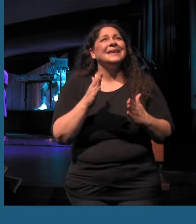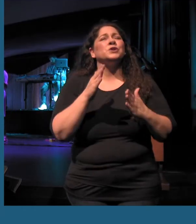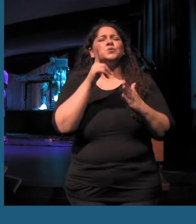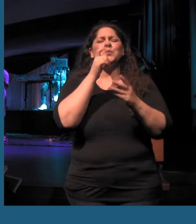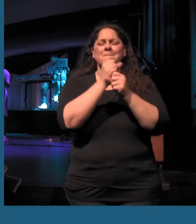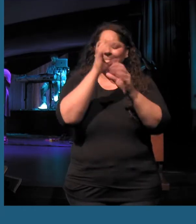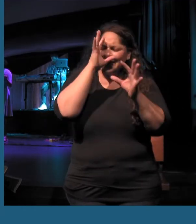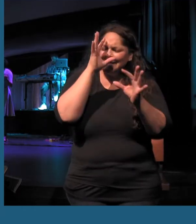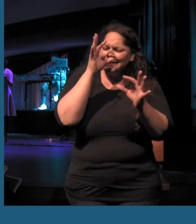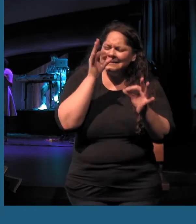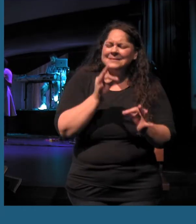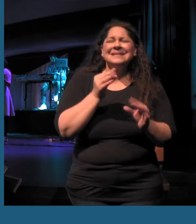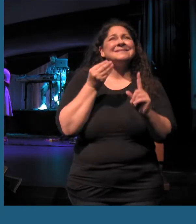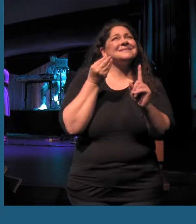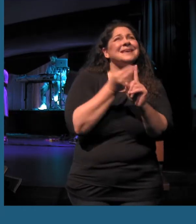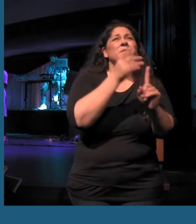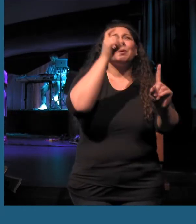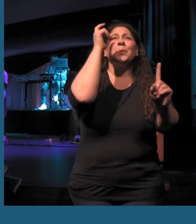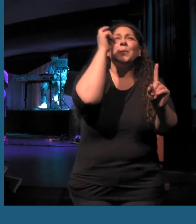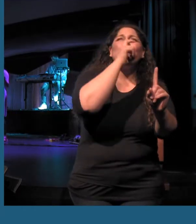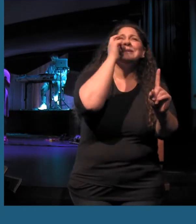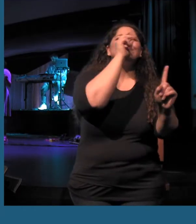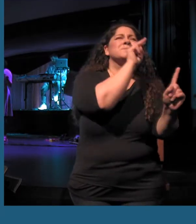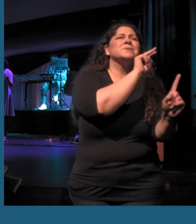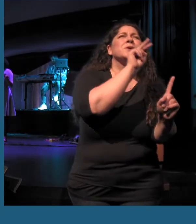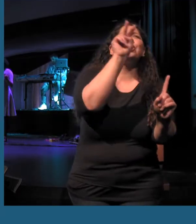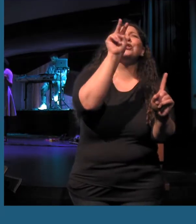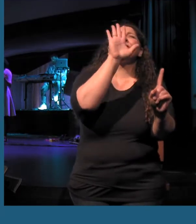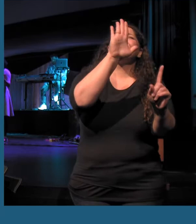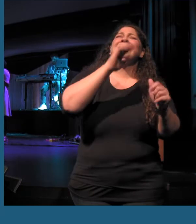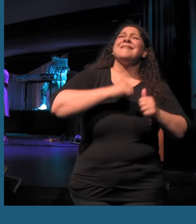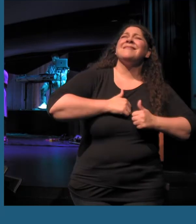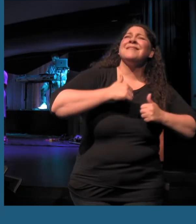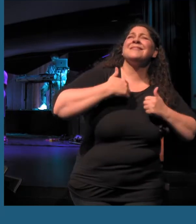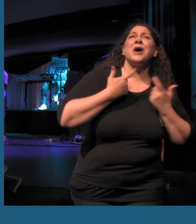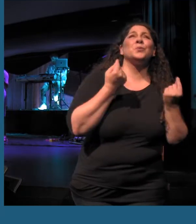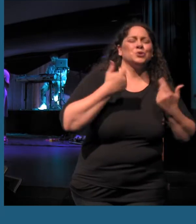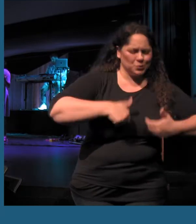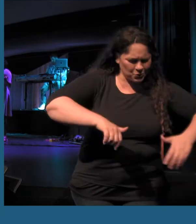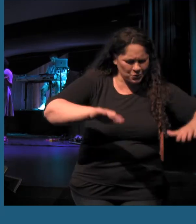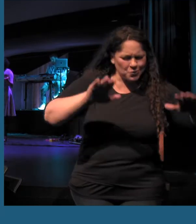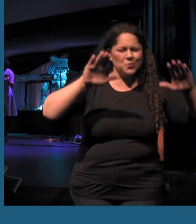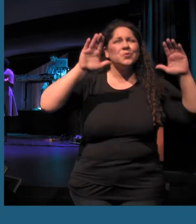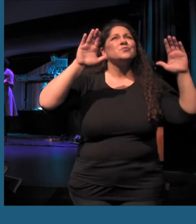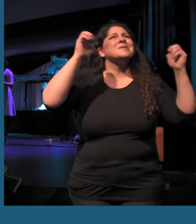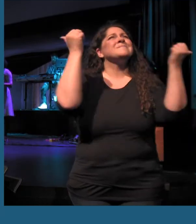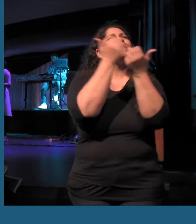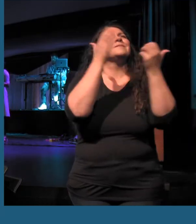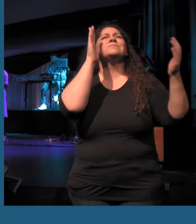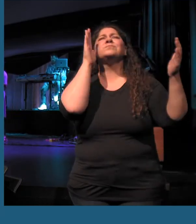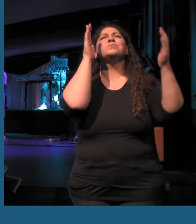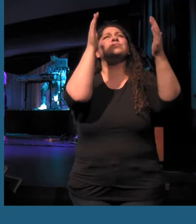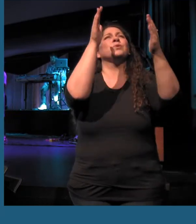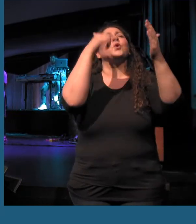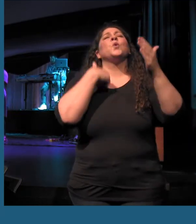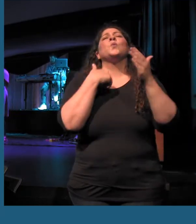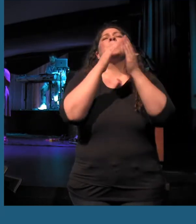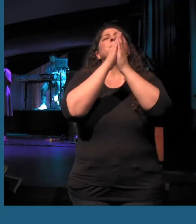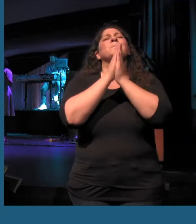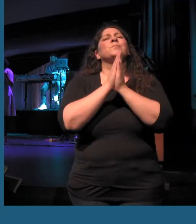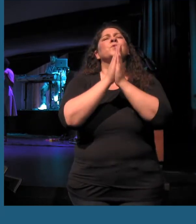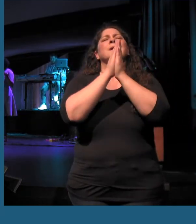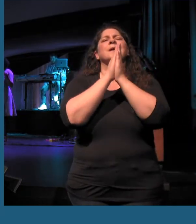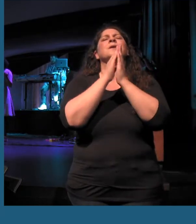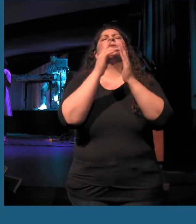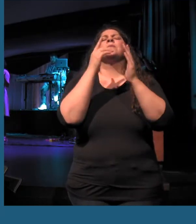nation, that you would give them wisdom. They would look to you. They would surrender their lives and their minds and their wills to you. And we pray in some way, God,